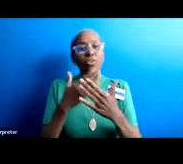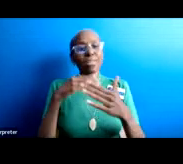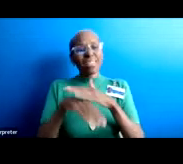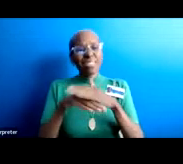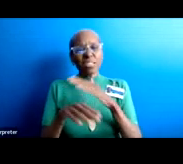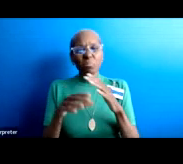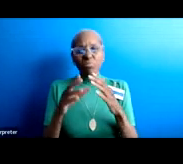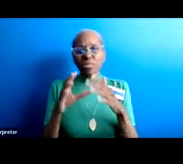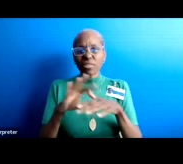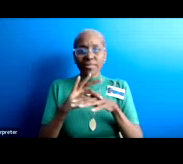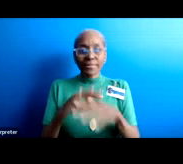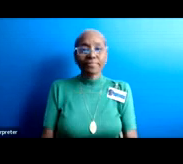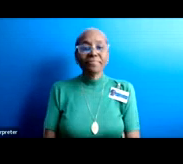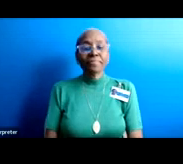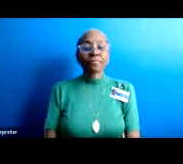content.